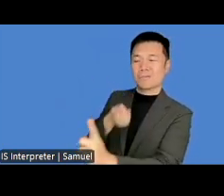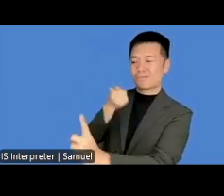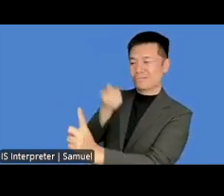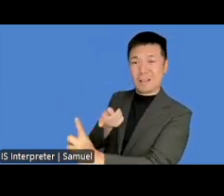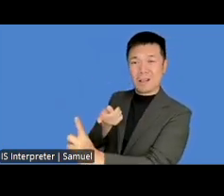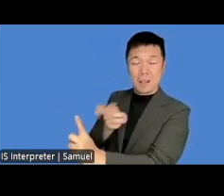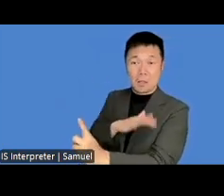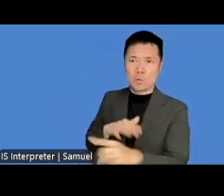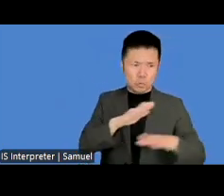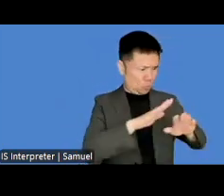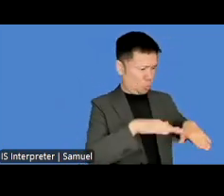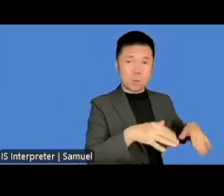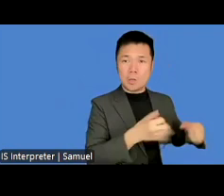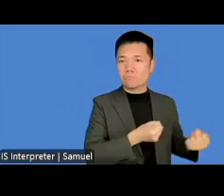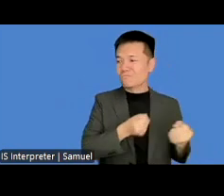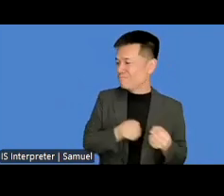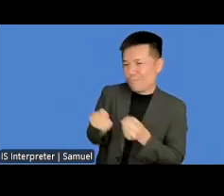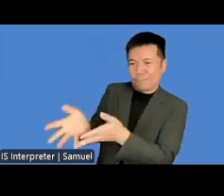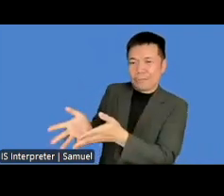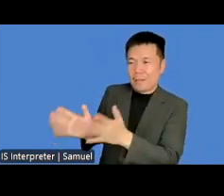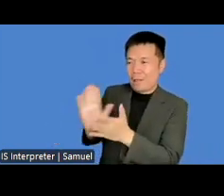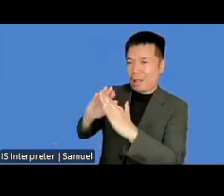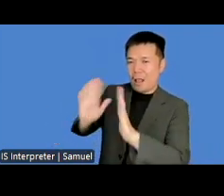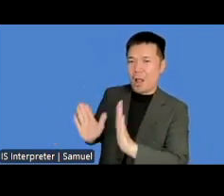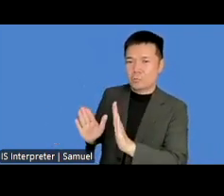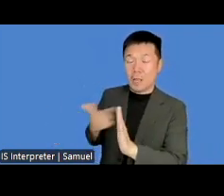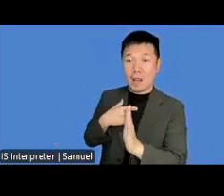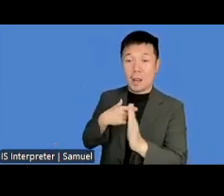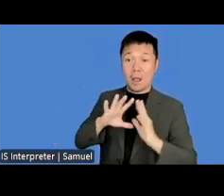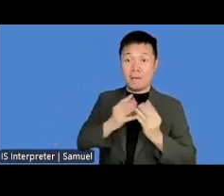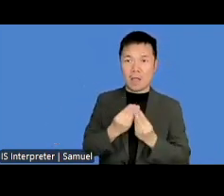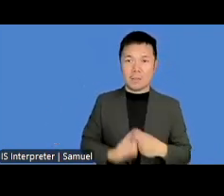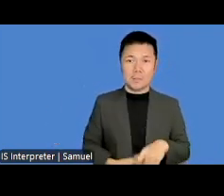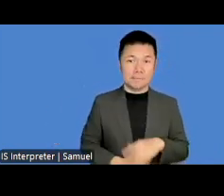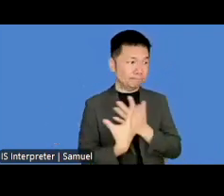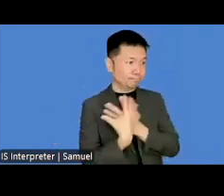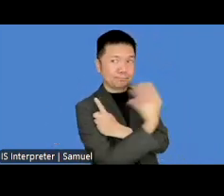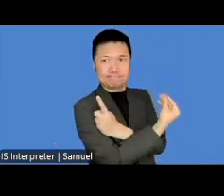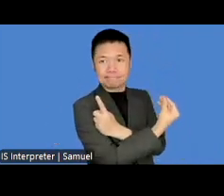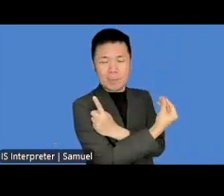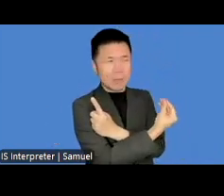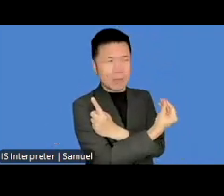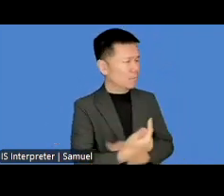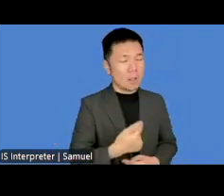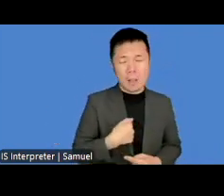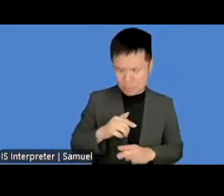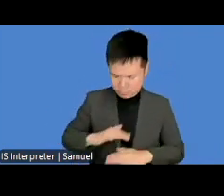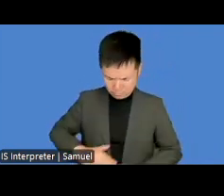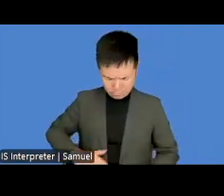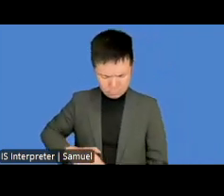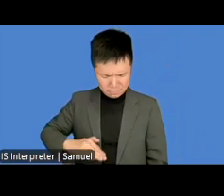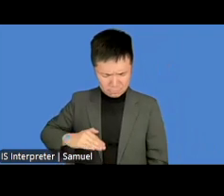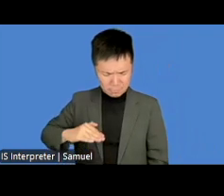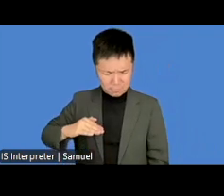them and went away. Some even lost their identities. As they grew older, living